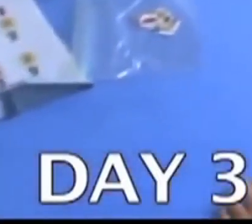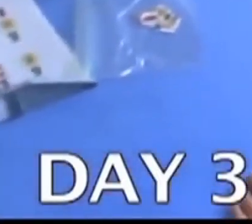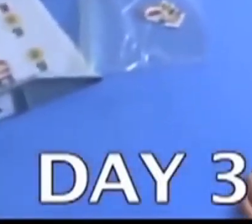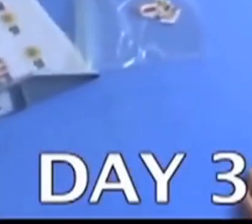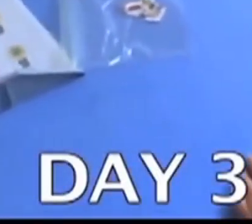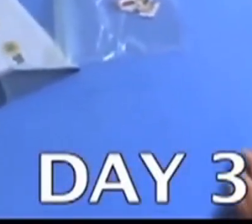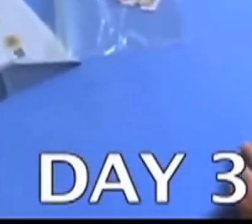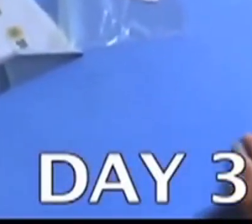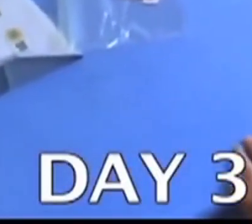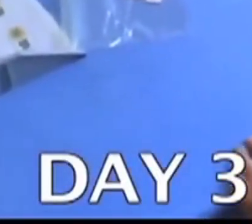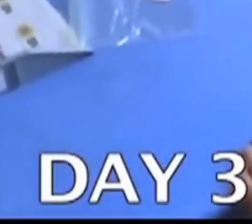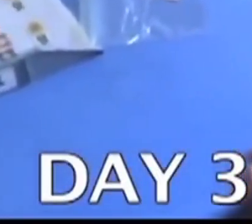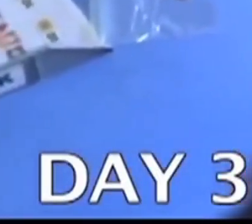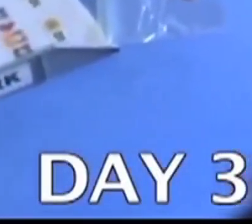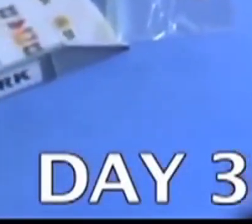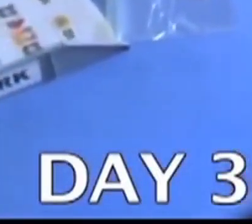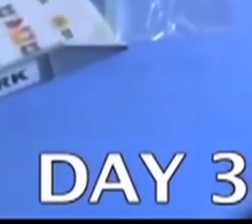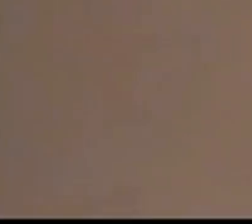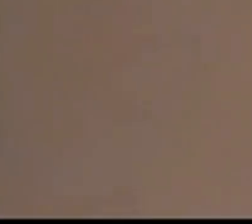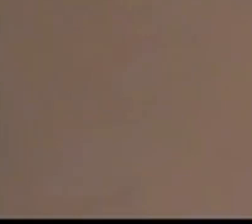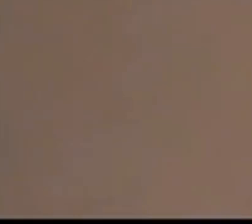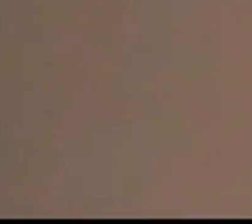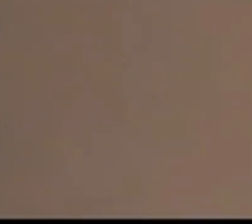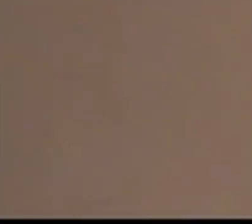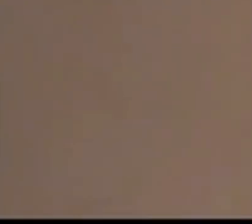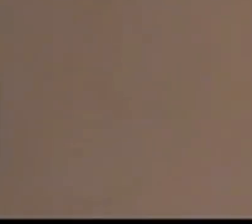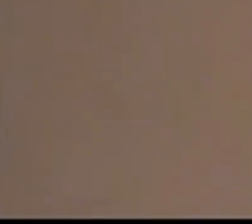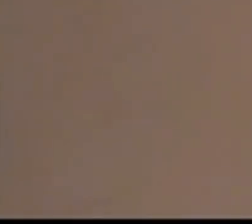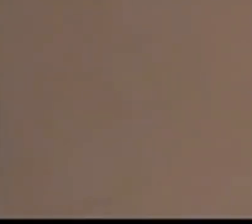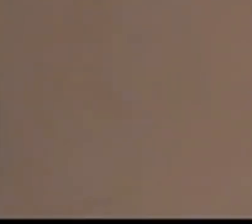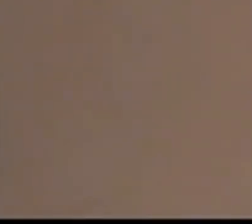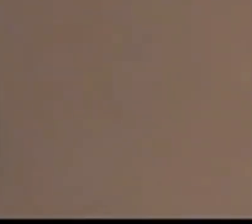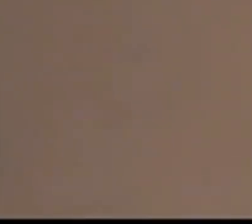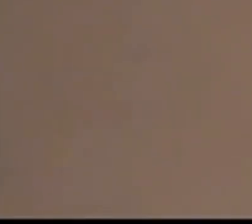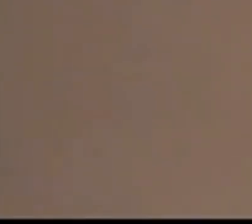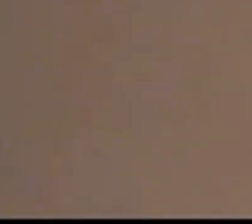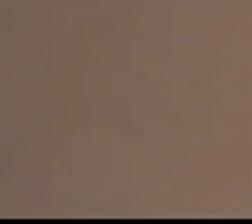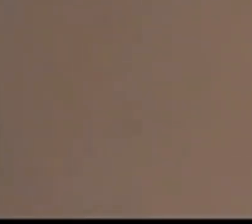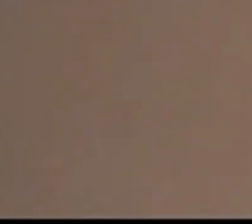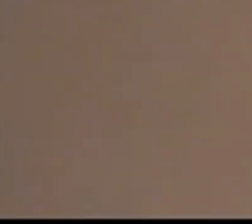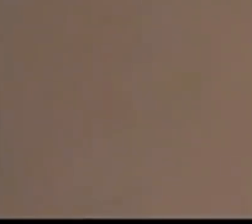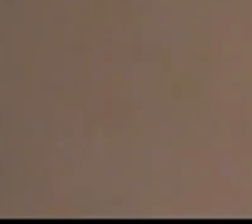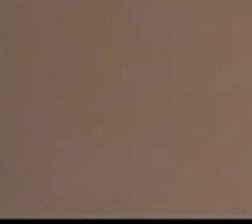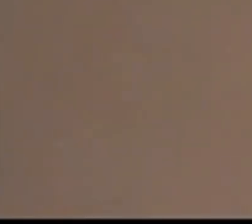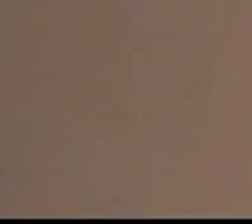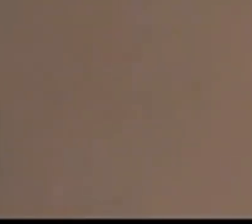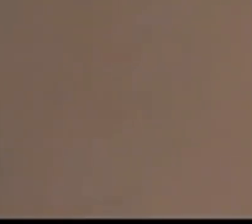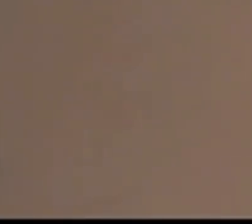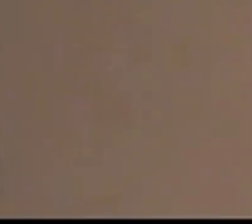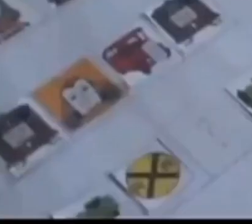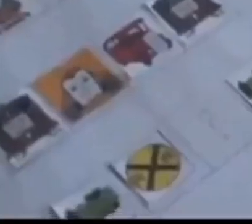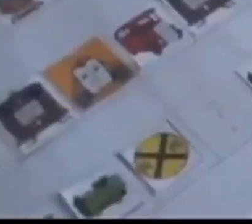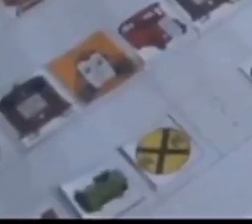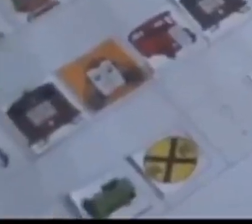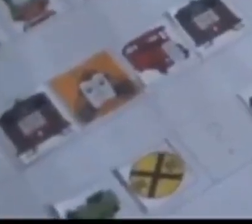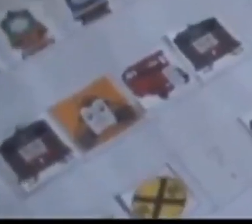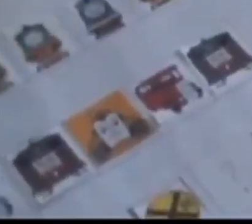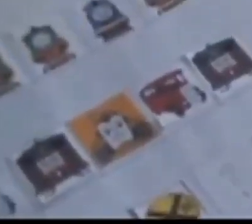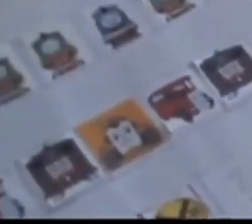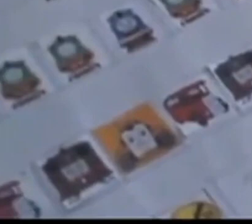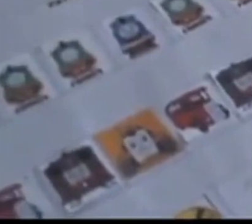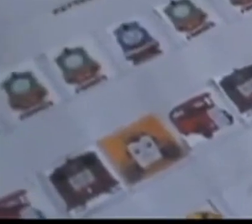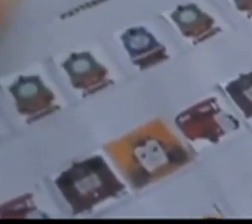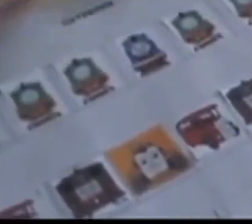Danny! Gonna do some work. Triangle, square, rectangle. Triangle, square, rectangle.